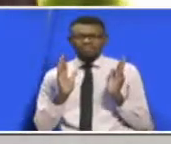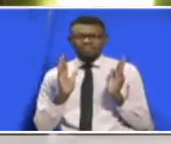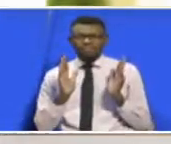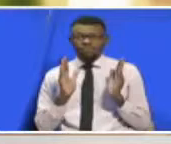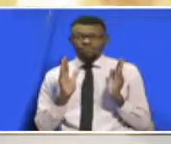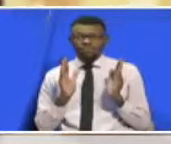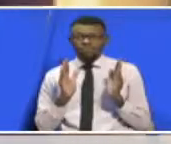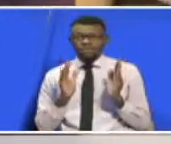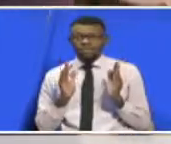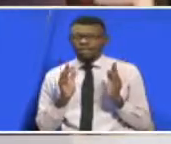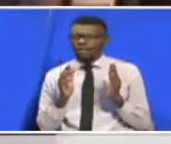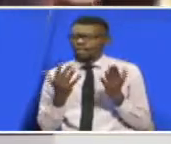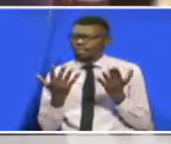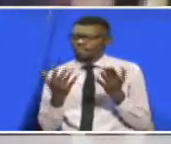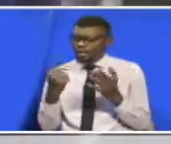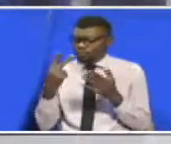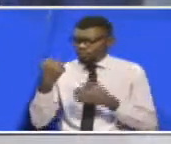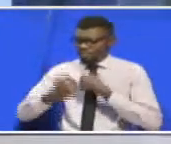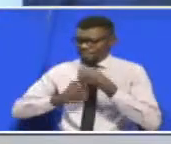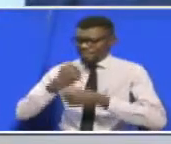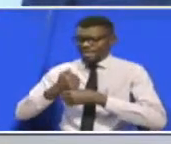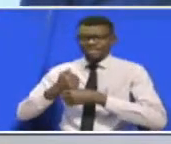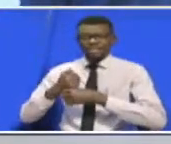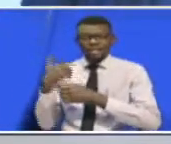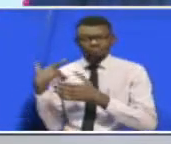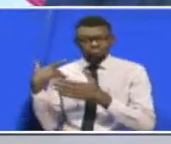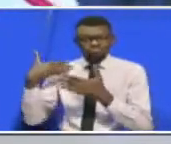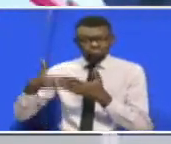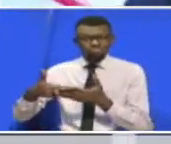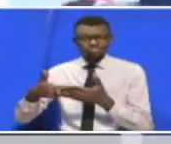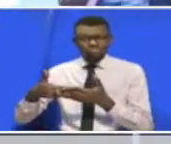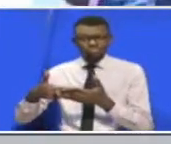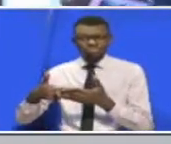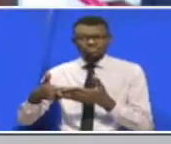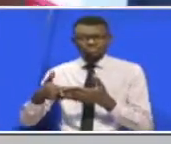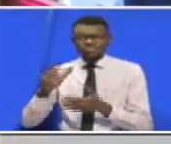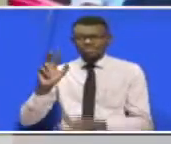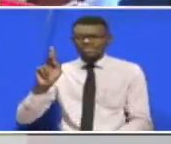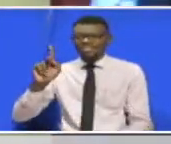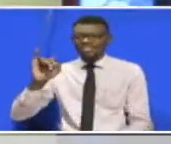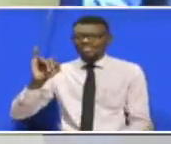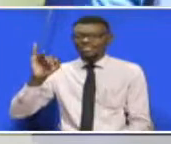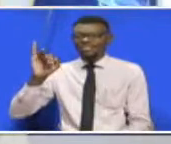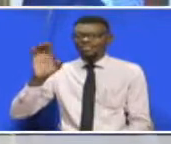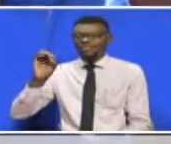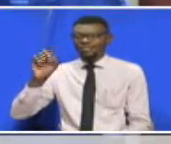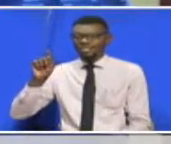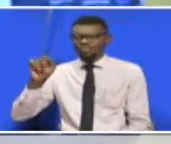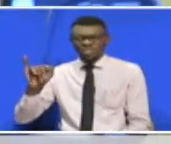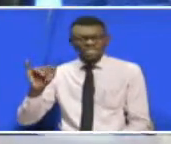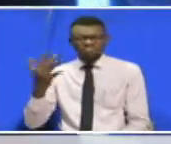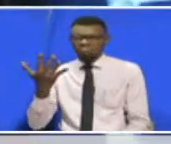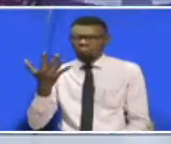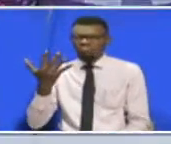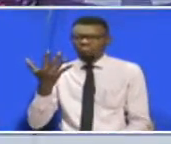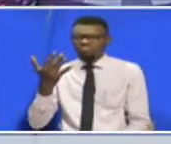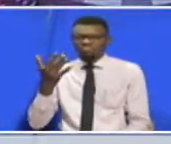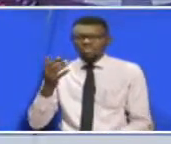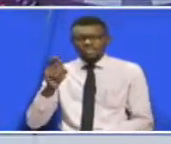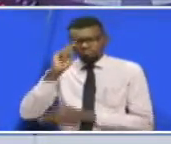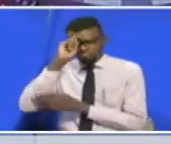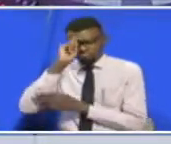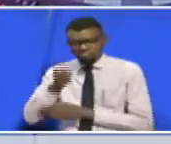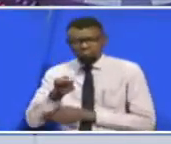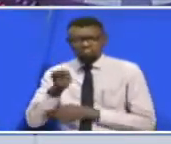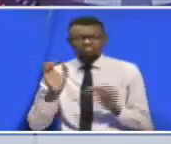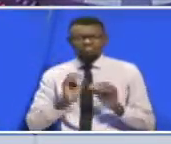of no less than 2 years since the made that Mr. Kinoti complied. Without talking